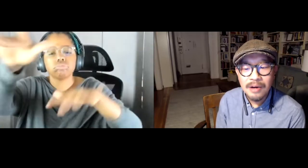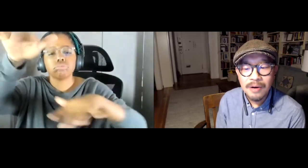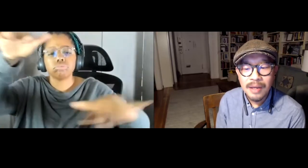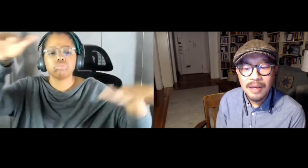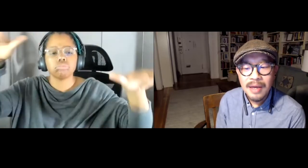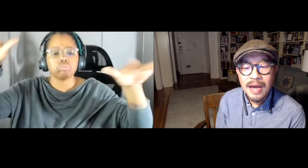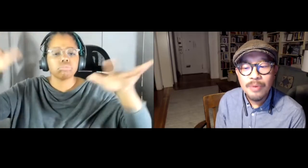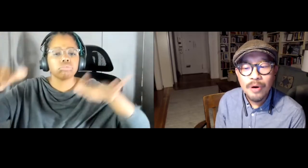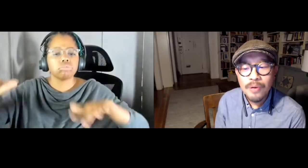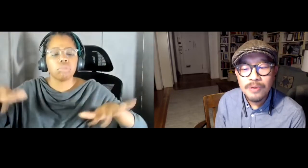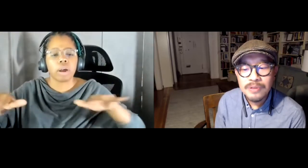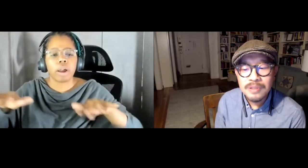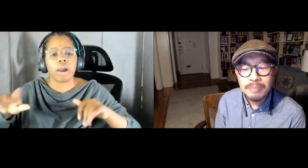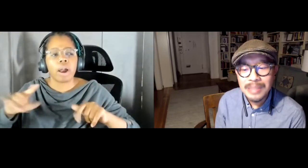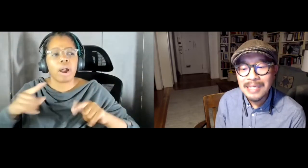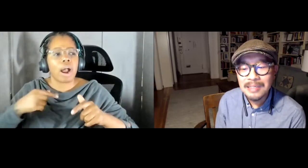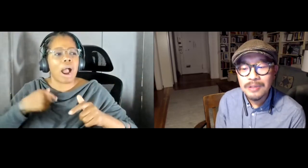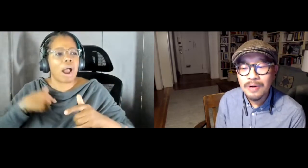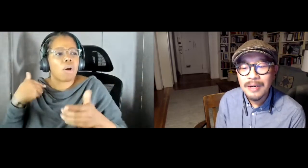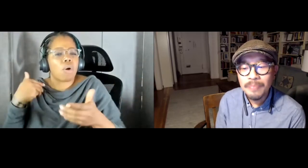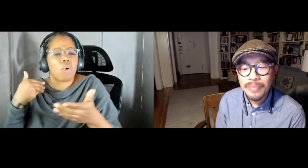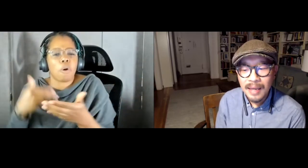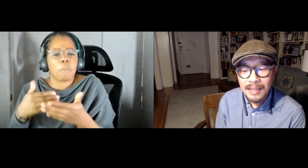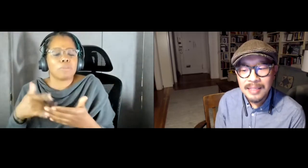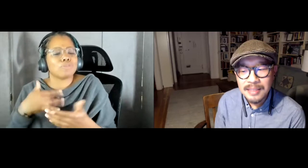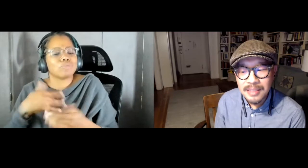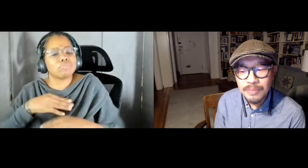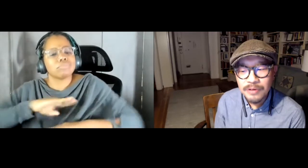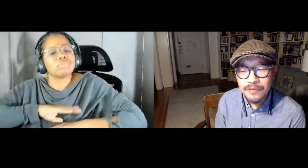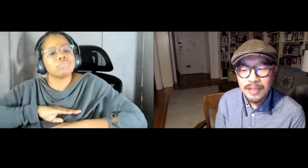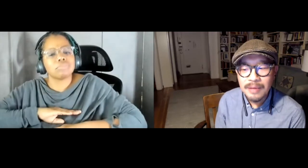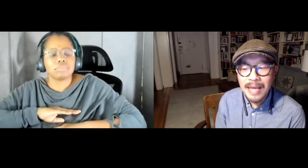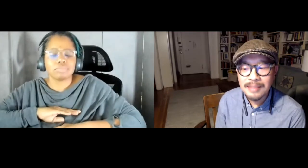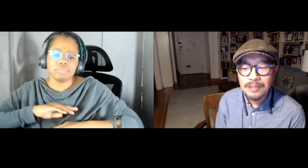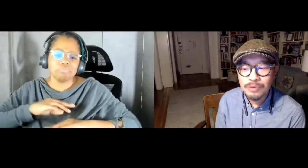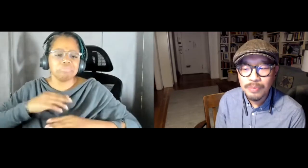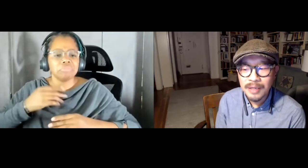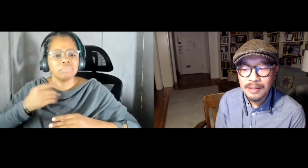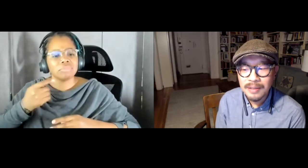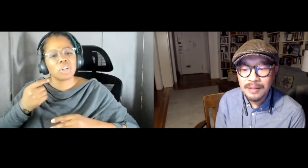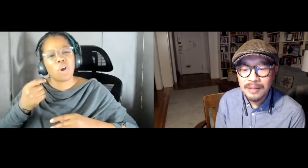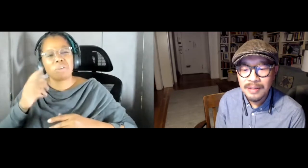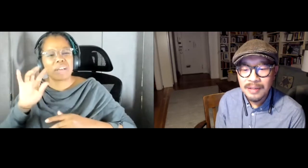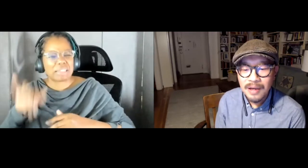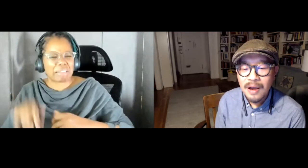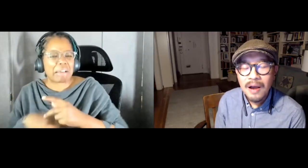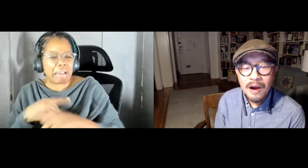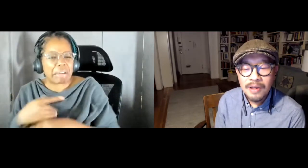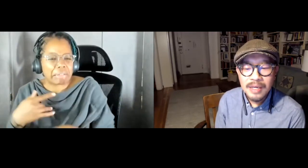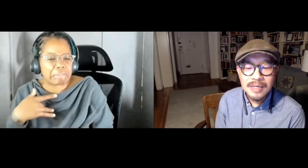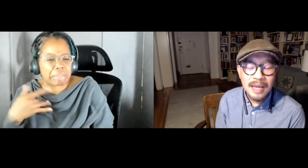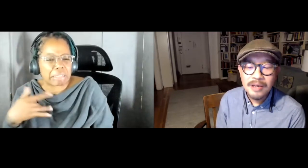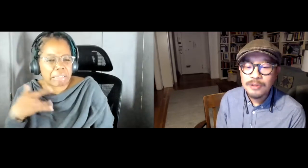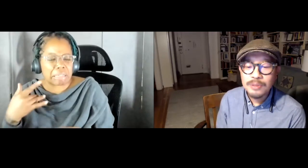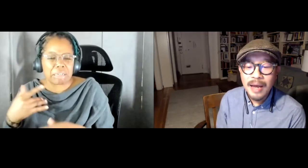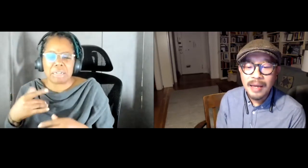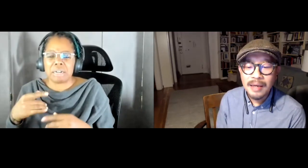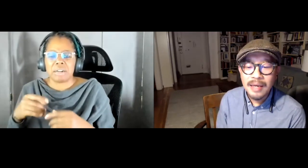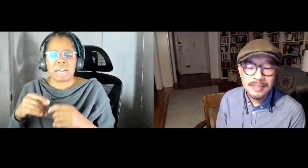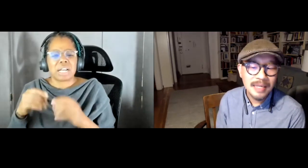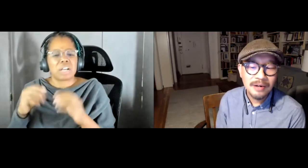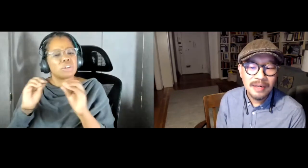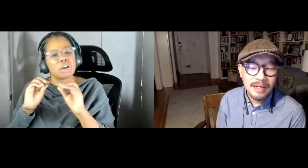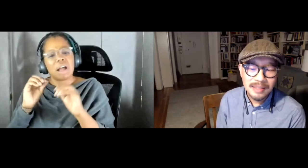and scattering, I'm almost pleased, or at least a similar feeling passes through me. Hardly a day goes